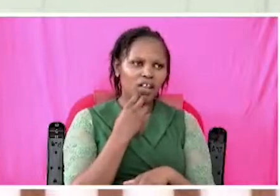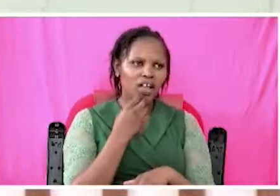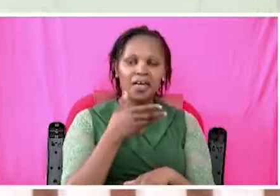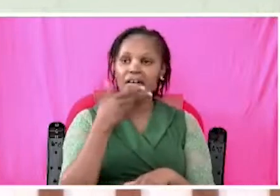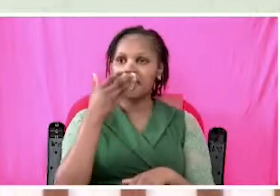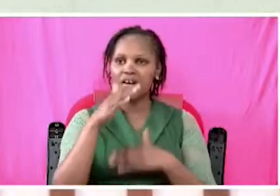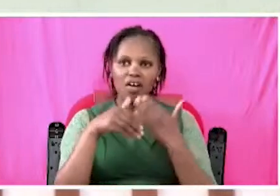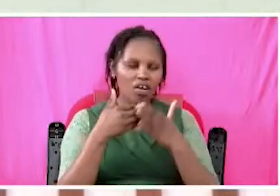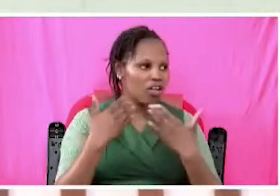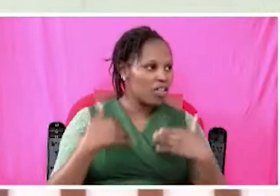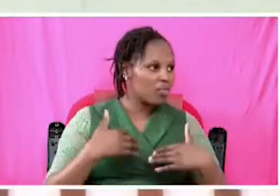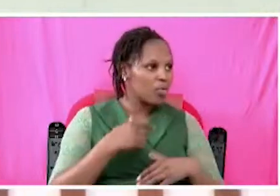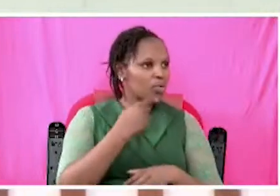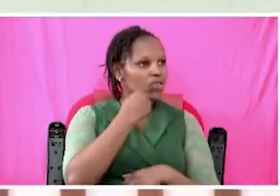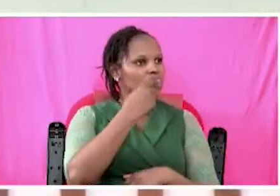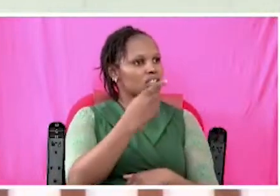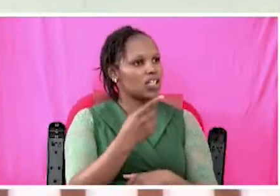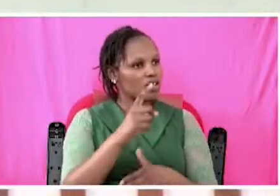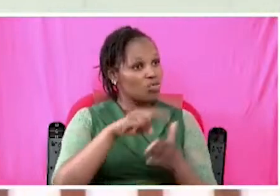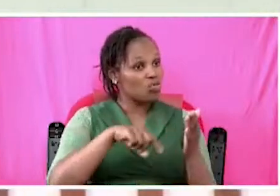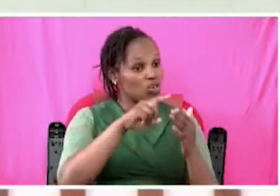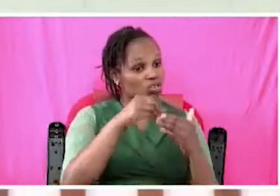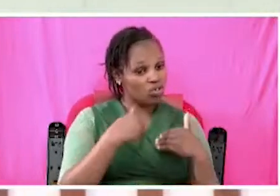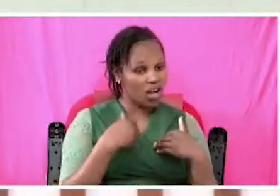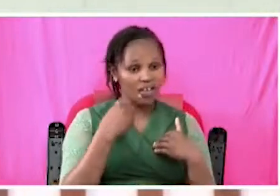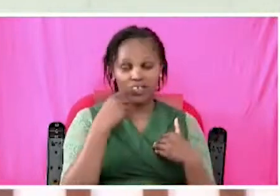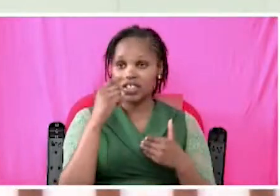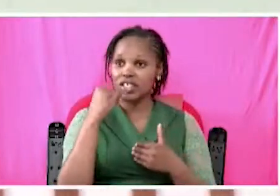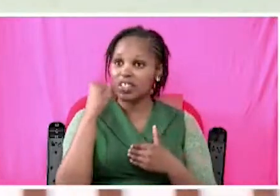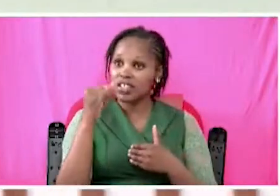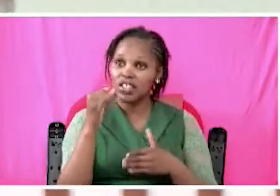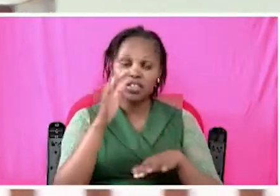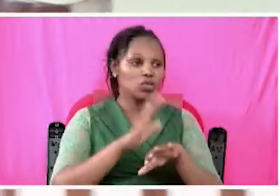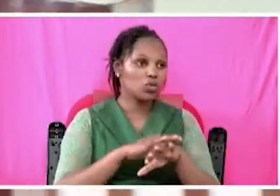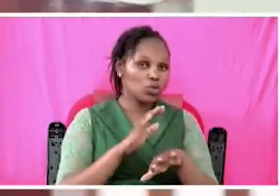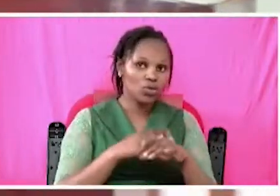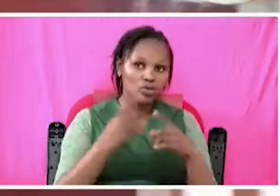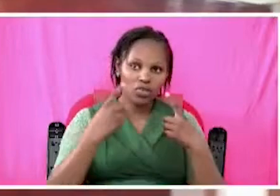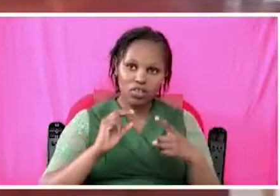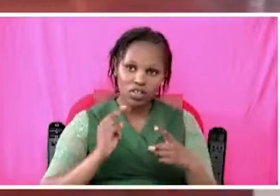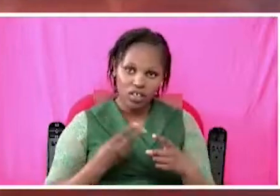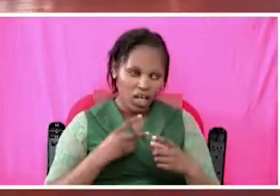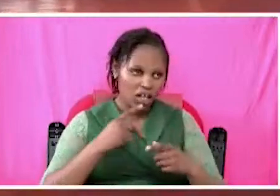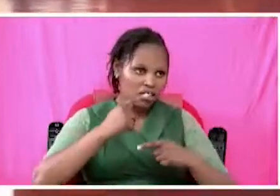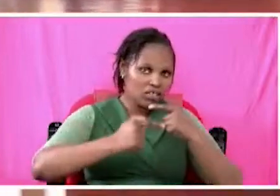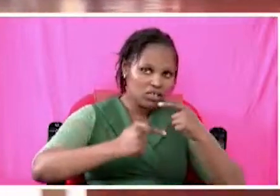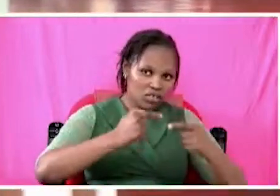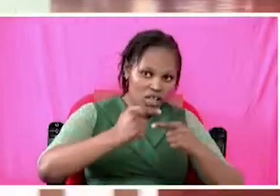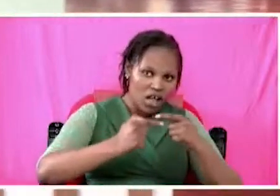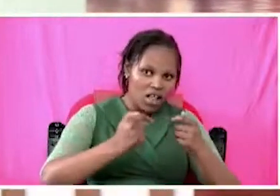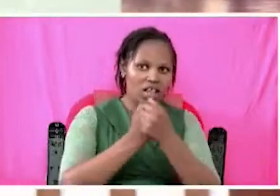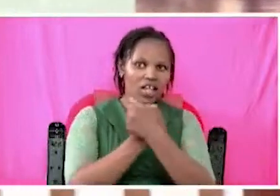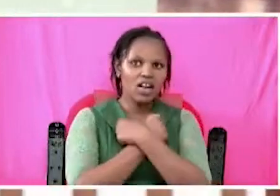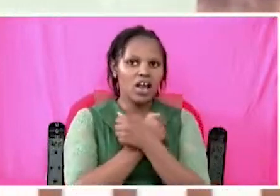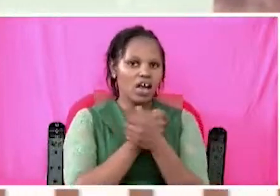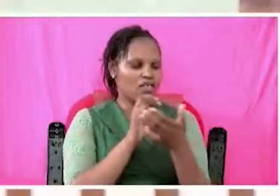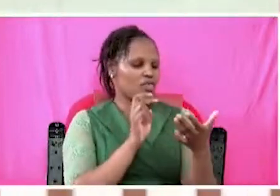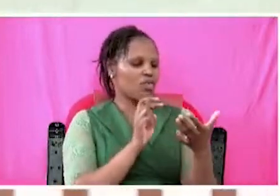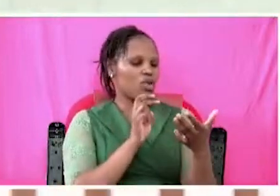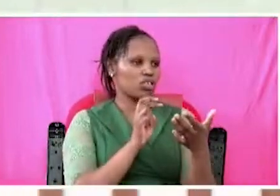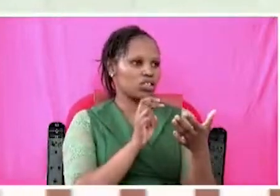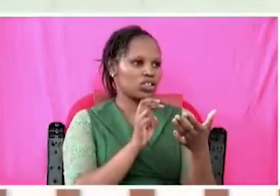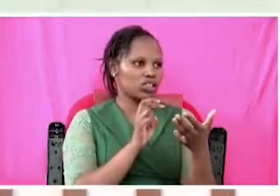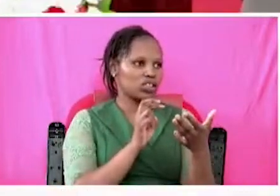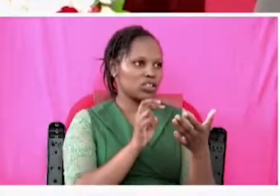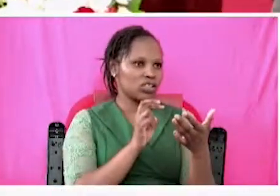people said, what you have said is what? Is good. Let us proceed. They love watching superpowers fighting. They